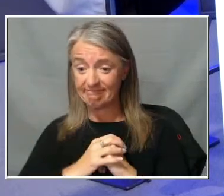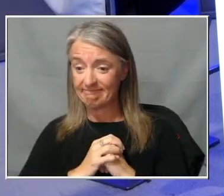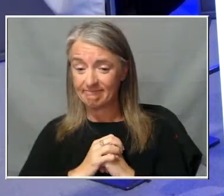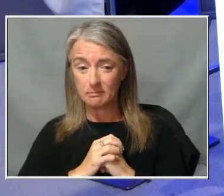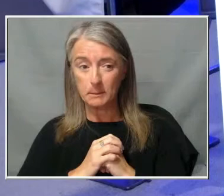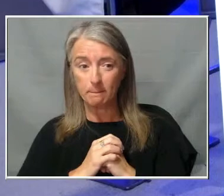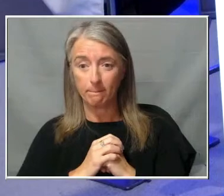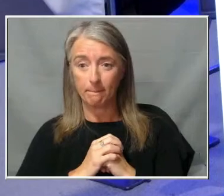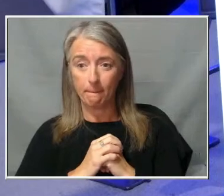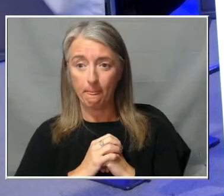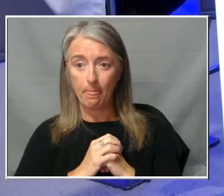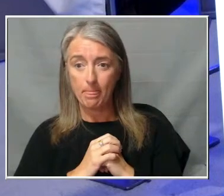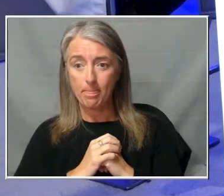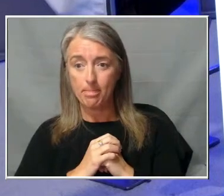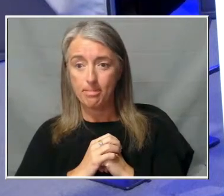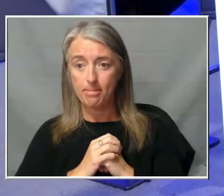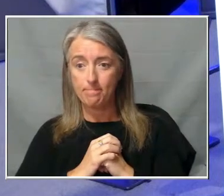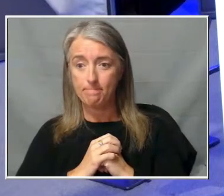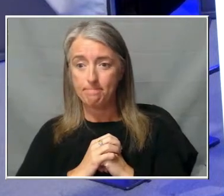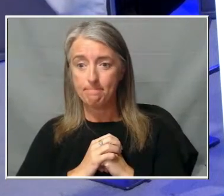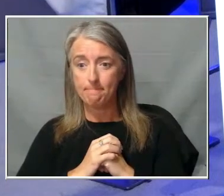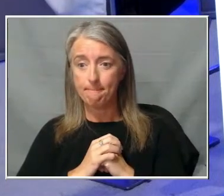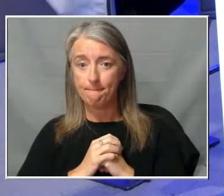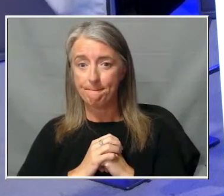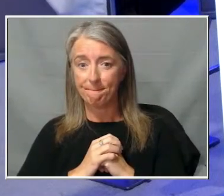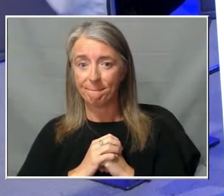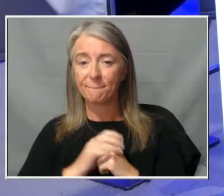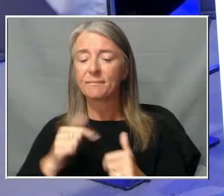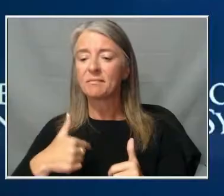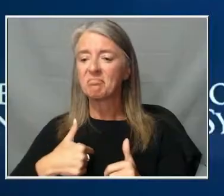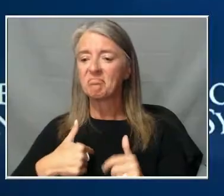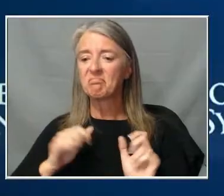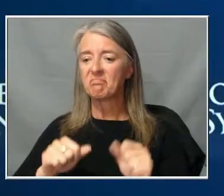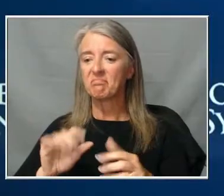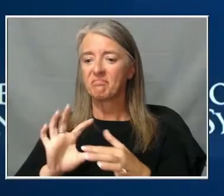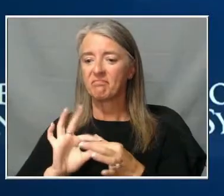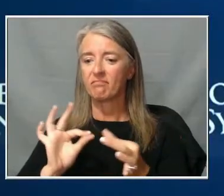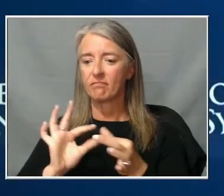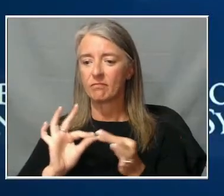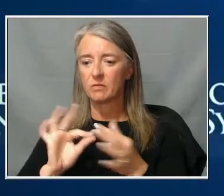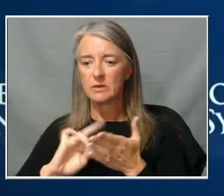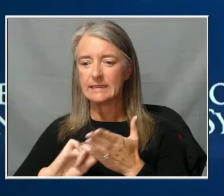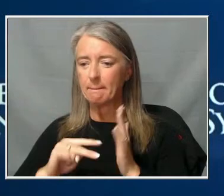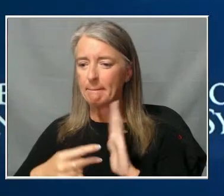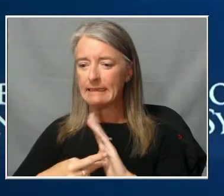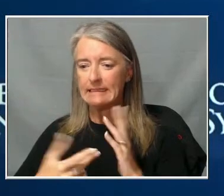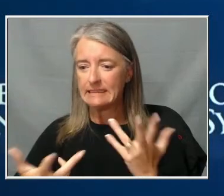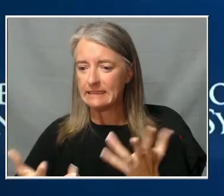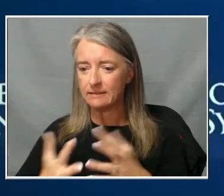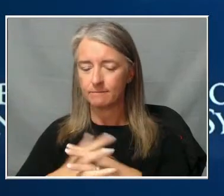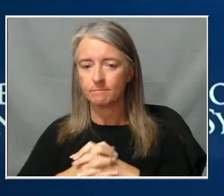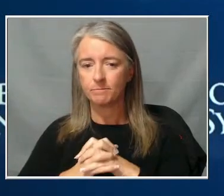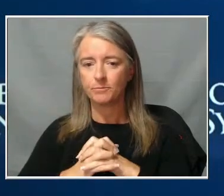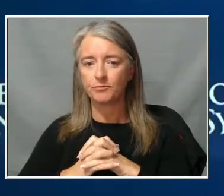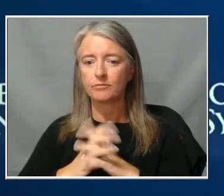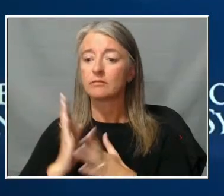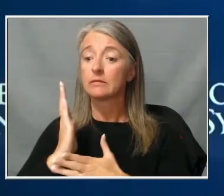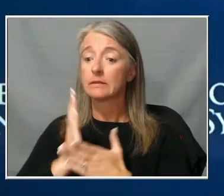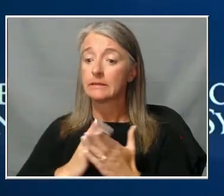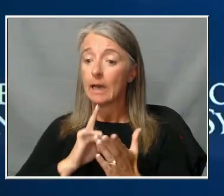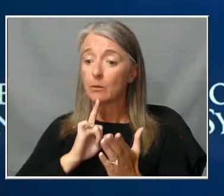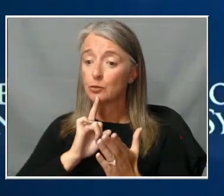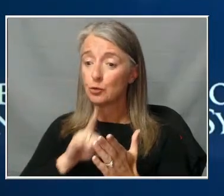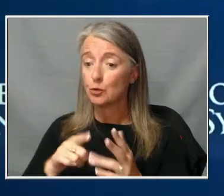read it directly. Yeah, I can comment on that. And what does it mean by that? Well, there's some truth to both of